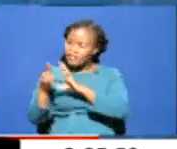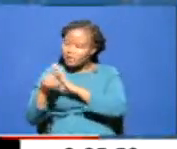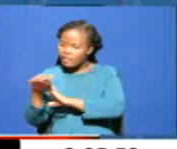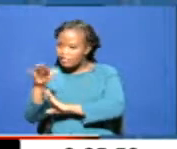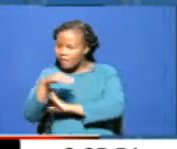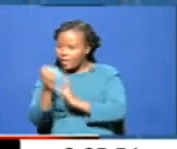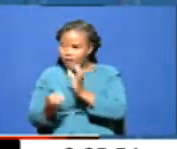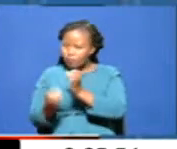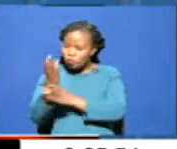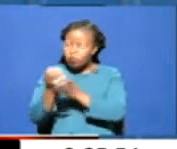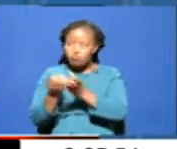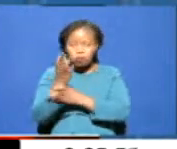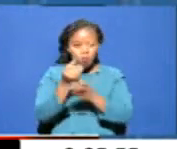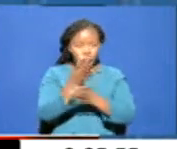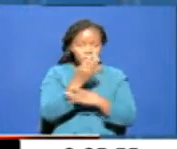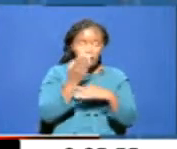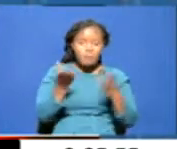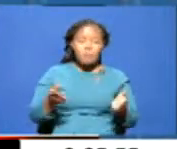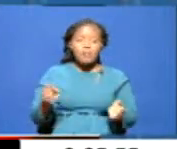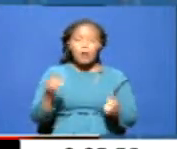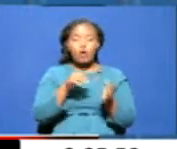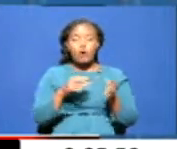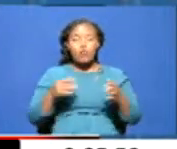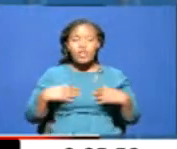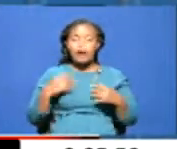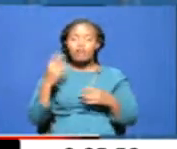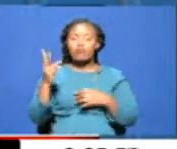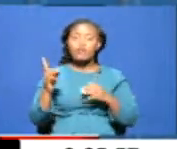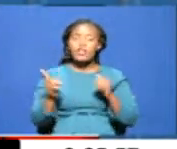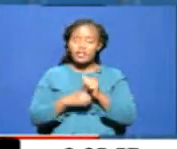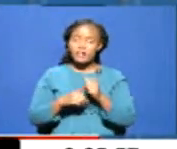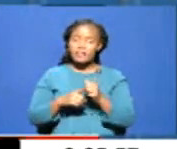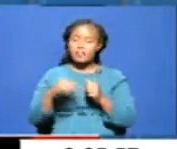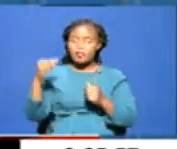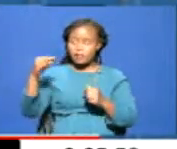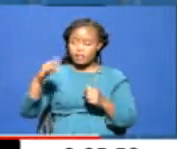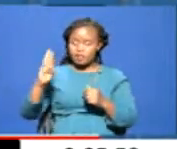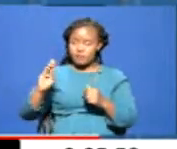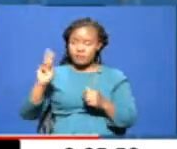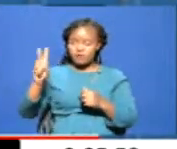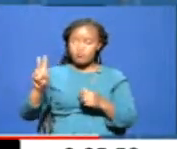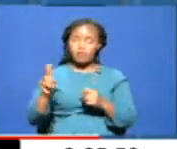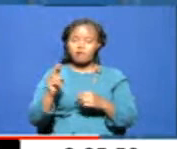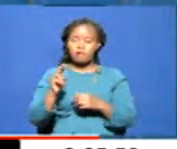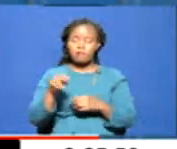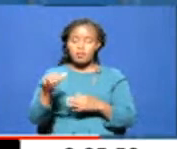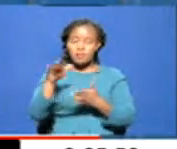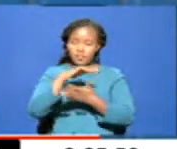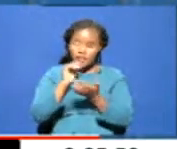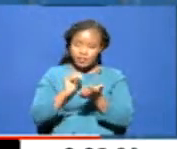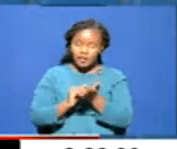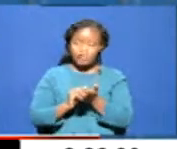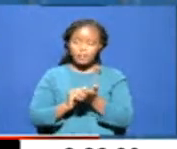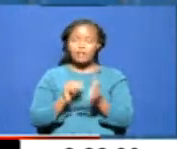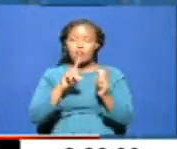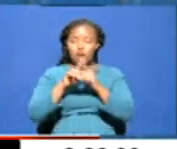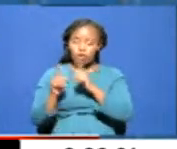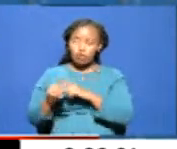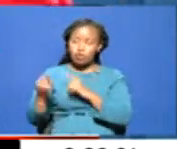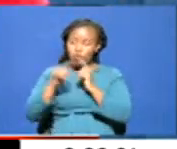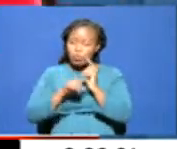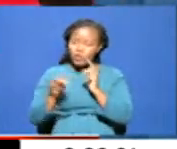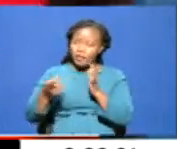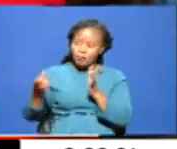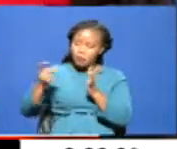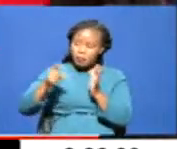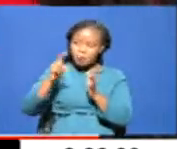now, we have 46 integrated GBV facilities within our public facilities, and also adding on to the